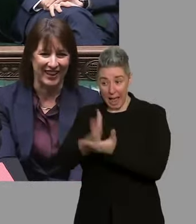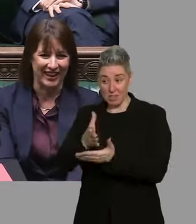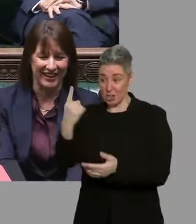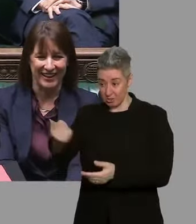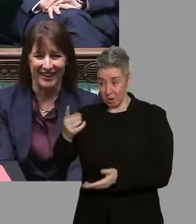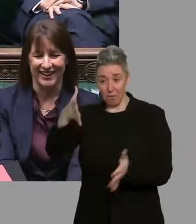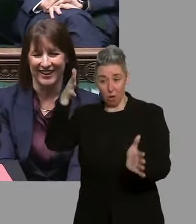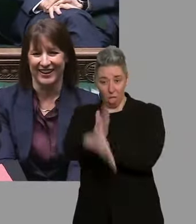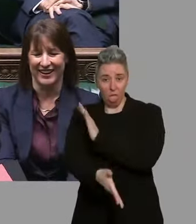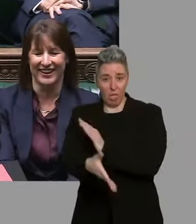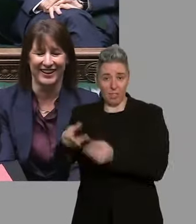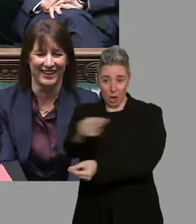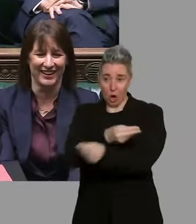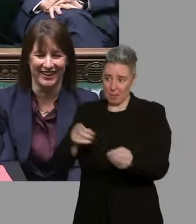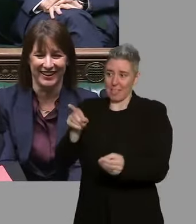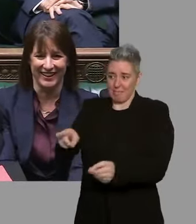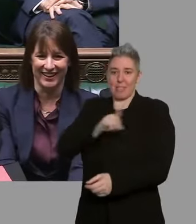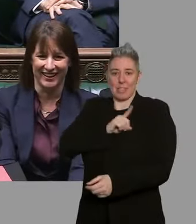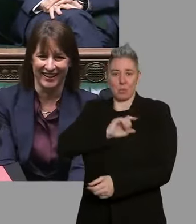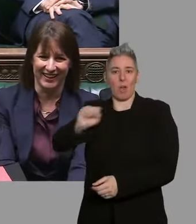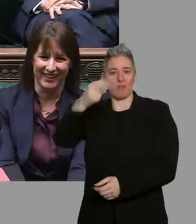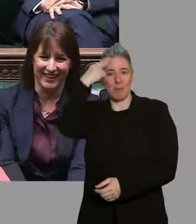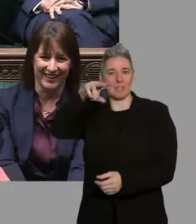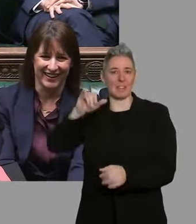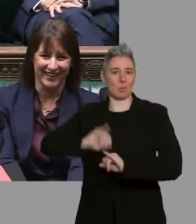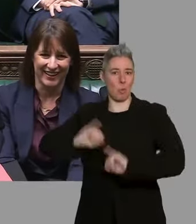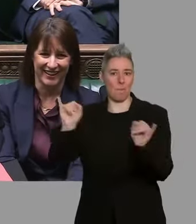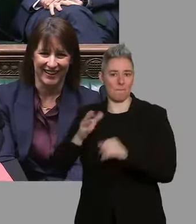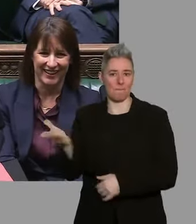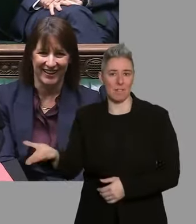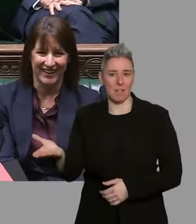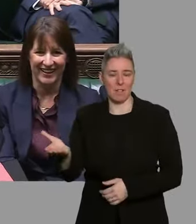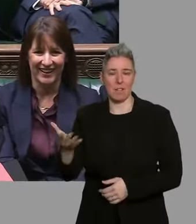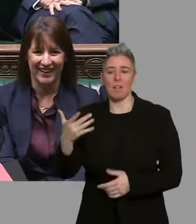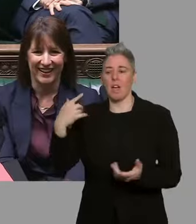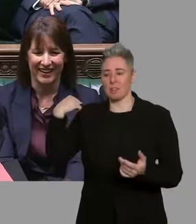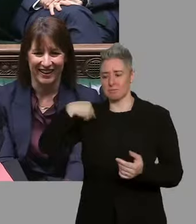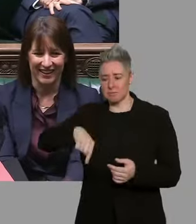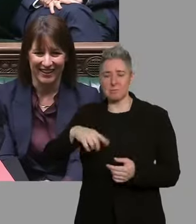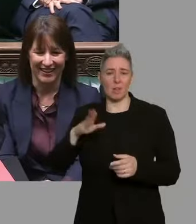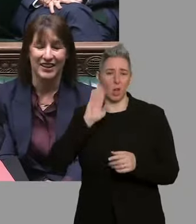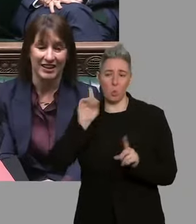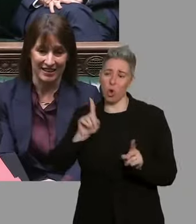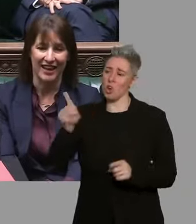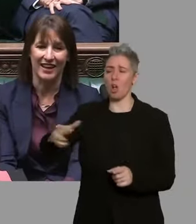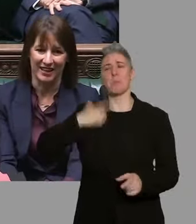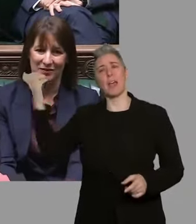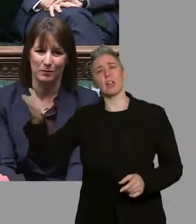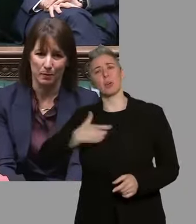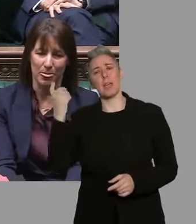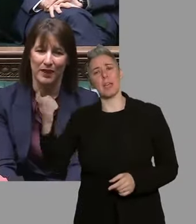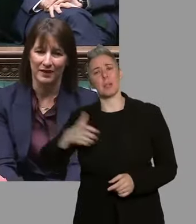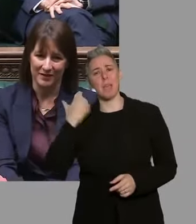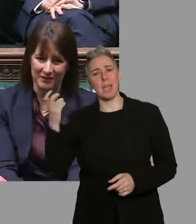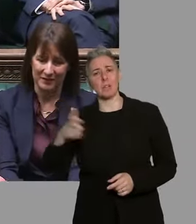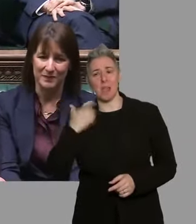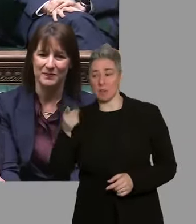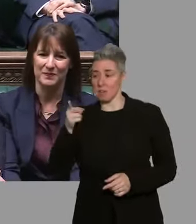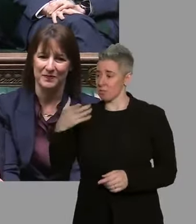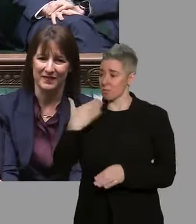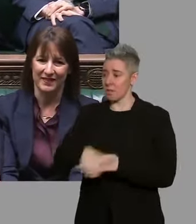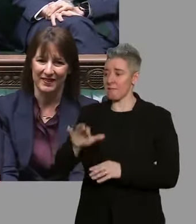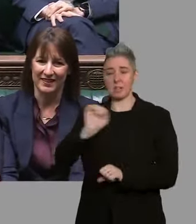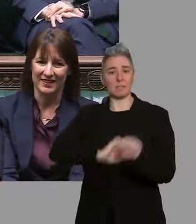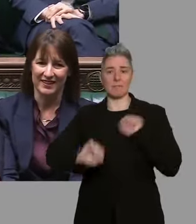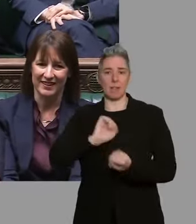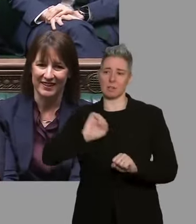Mr. Speaker, what have we heard? All they've got is complaining. No defence for their sorry record. They don't even acknowledge it. No ideas, no policy. They're